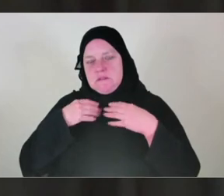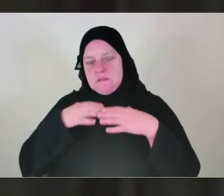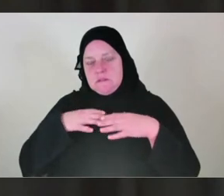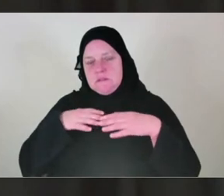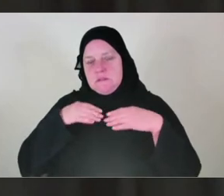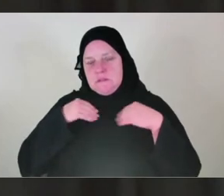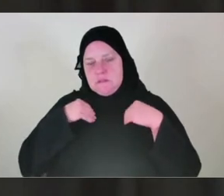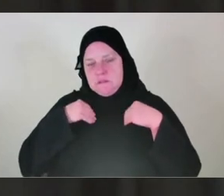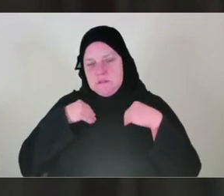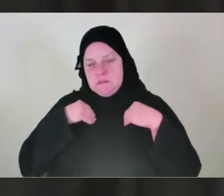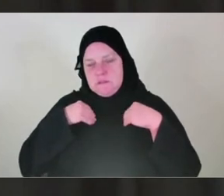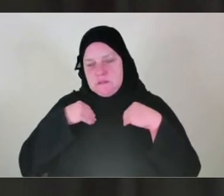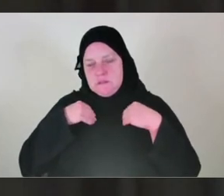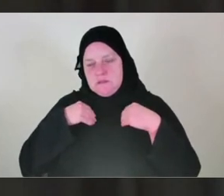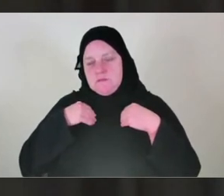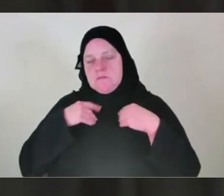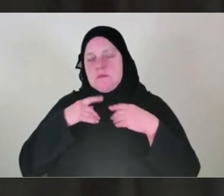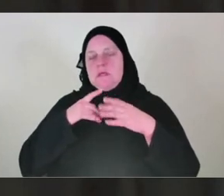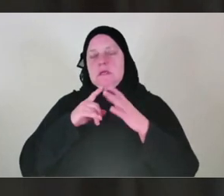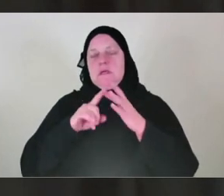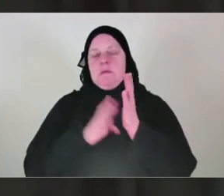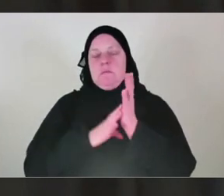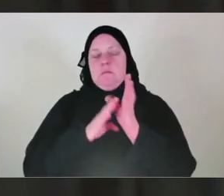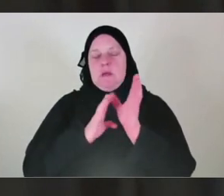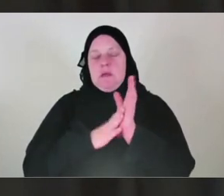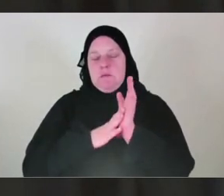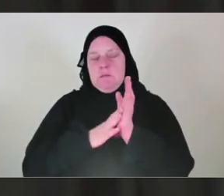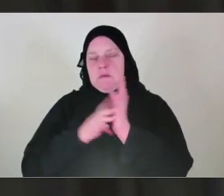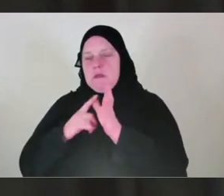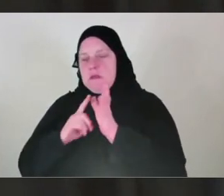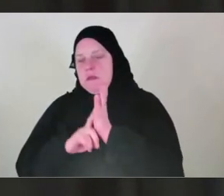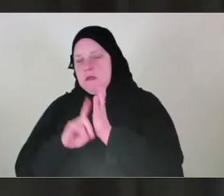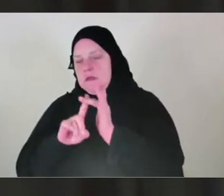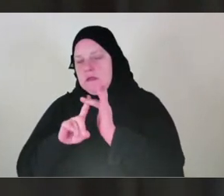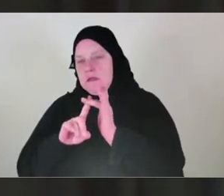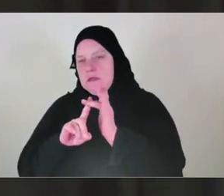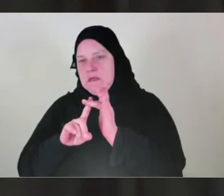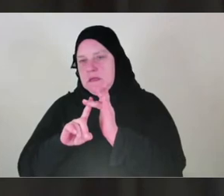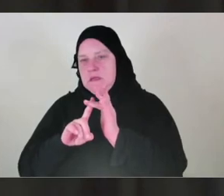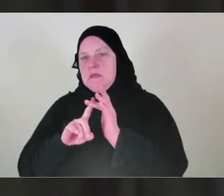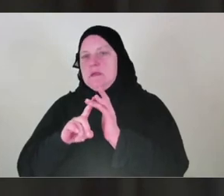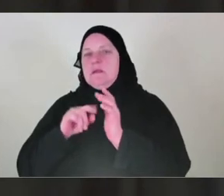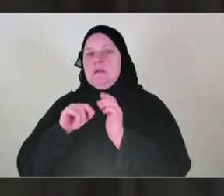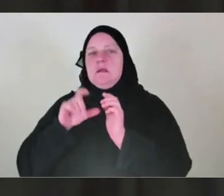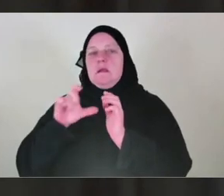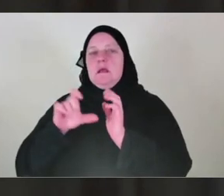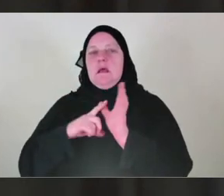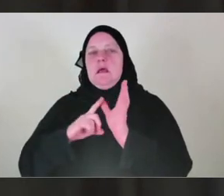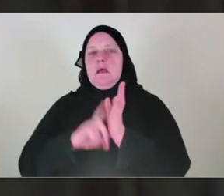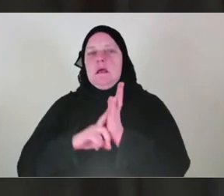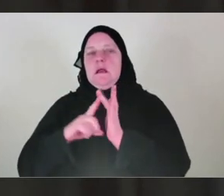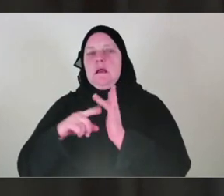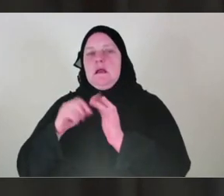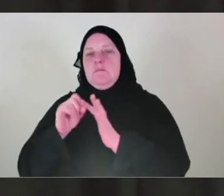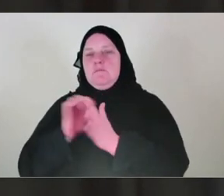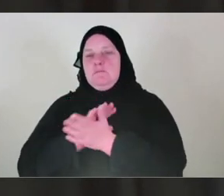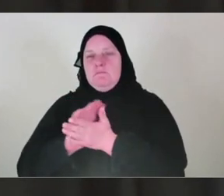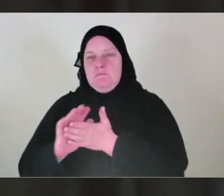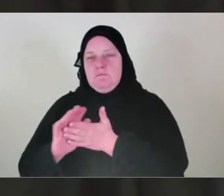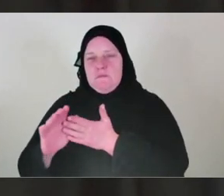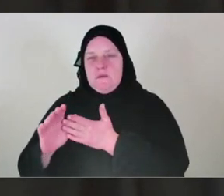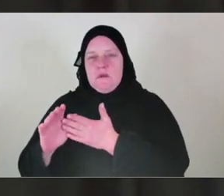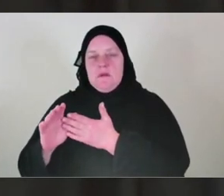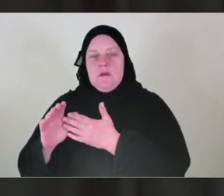khalif. See, because the situation is not set in history. It's set today. If